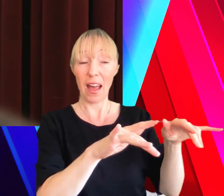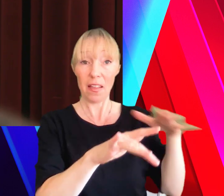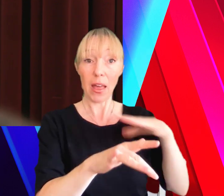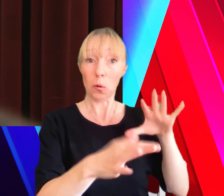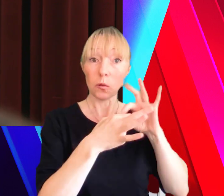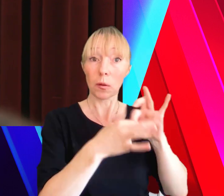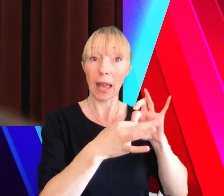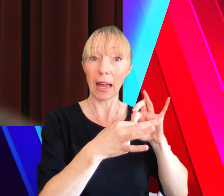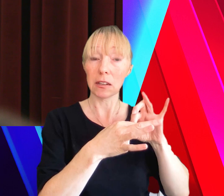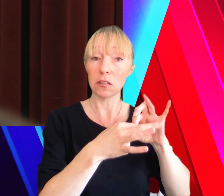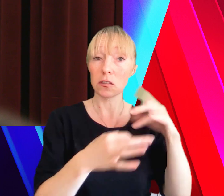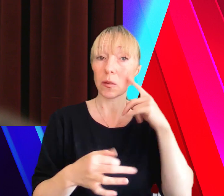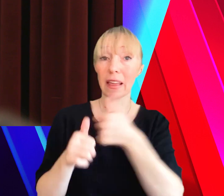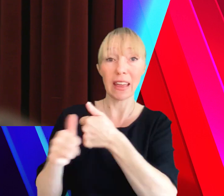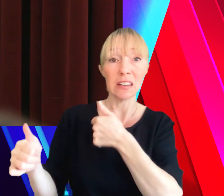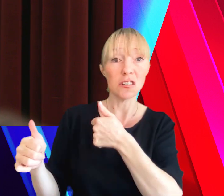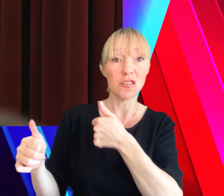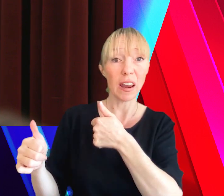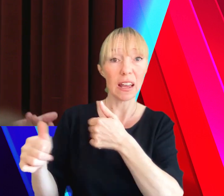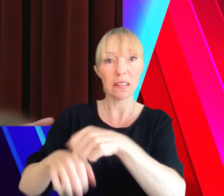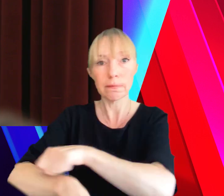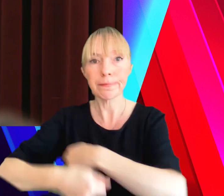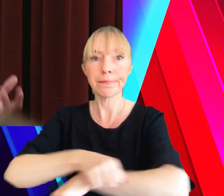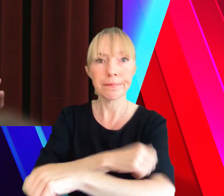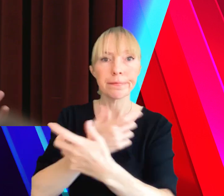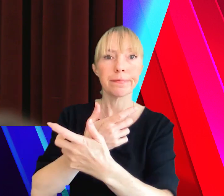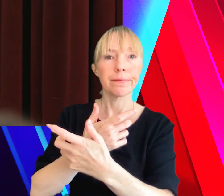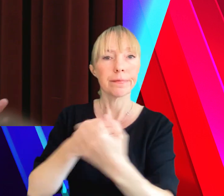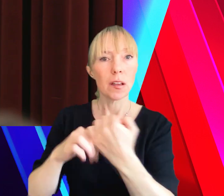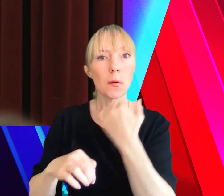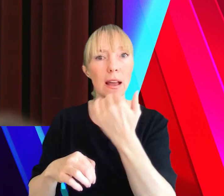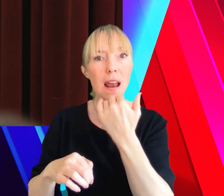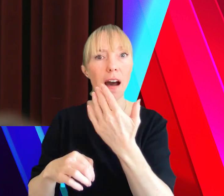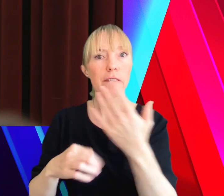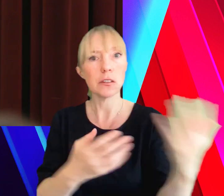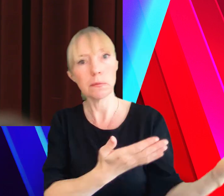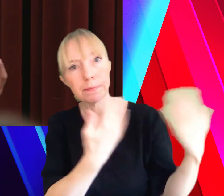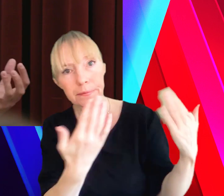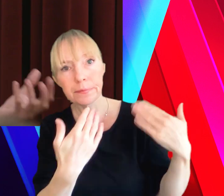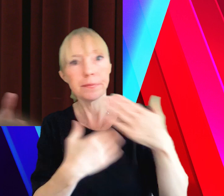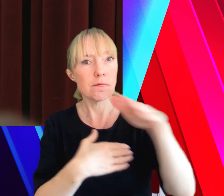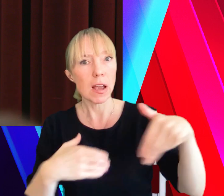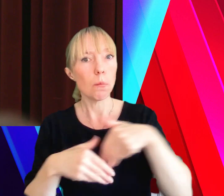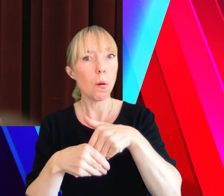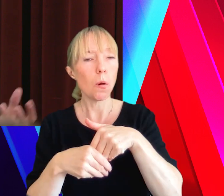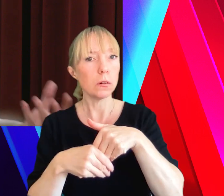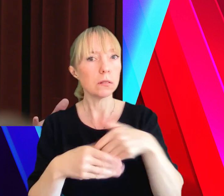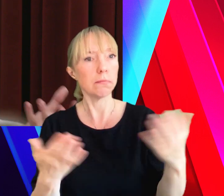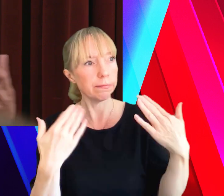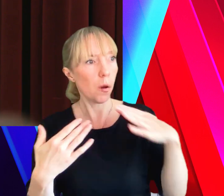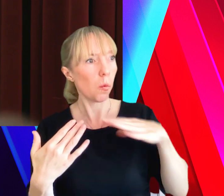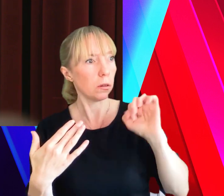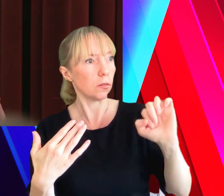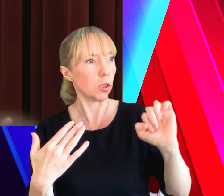to engage people, they're there, they want to engage. Do you think the industry is going to be doing enough to harness that energy, to bring